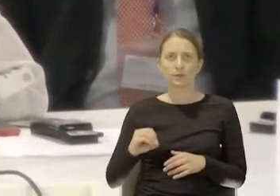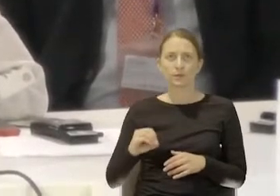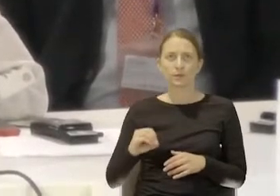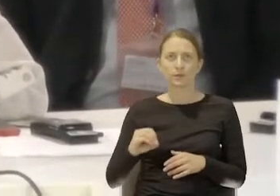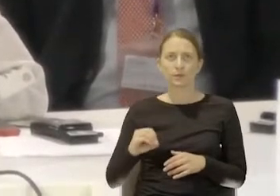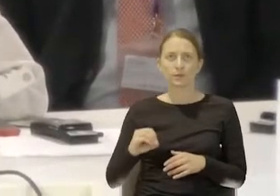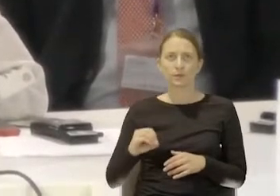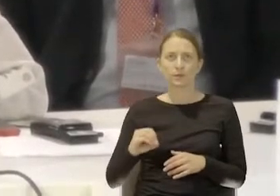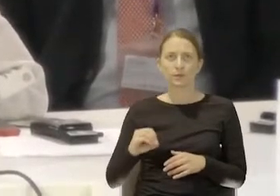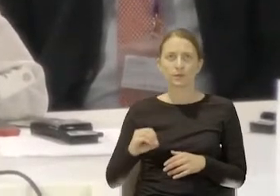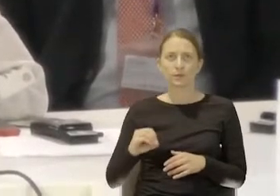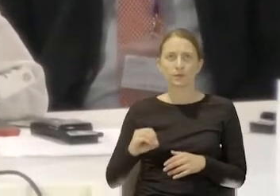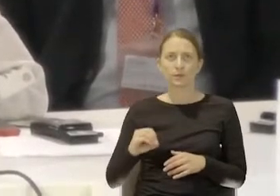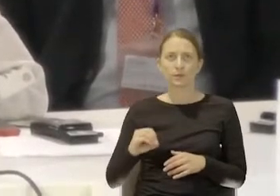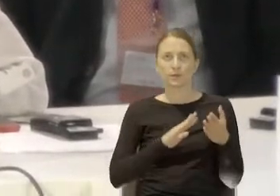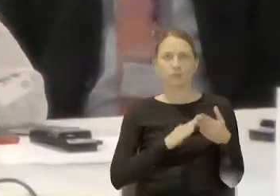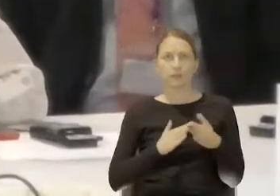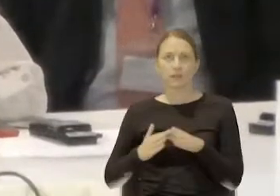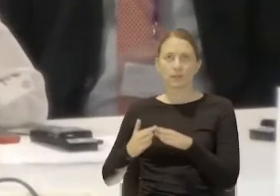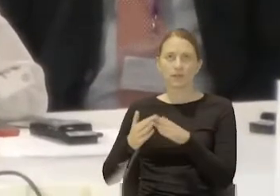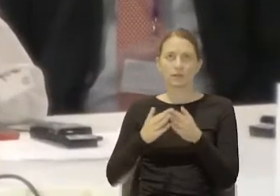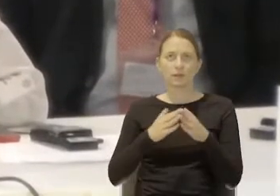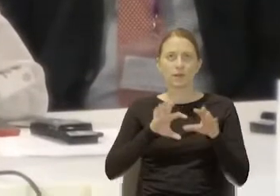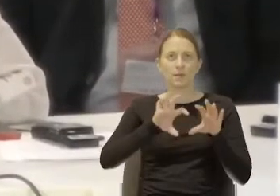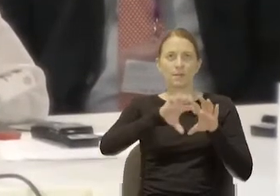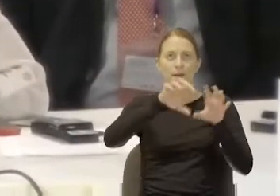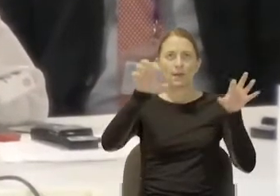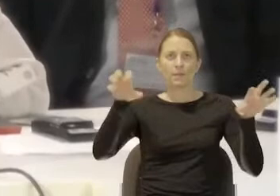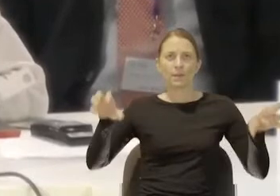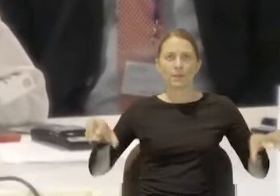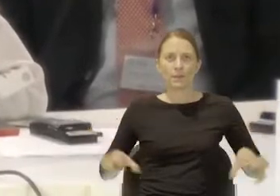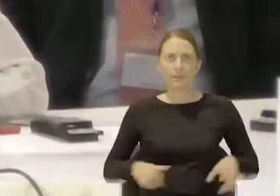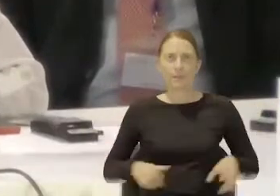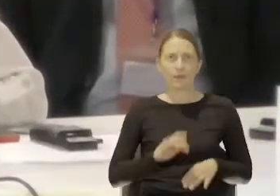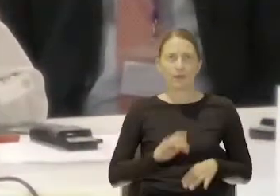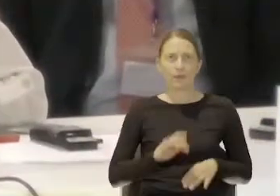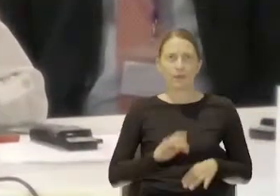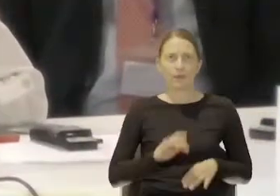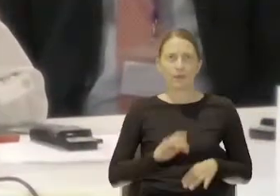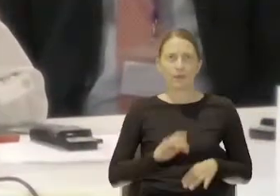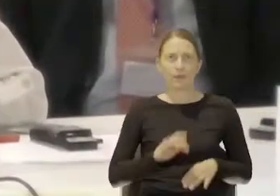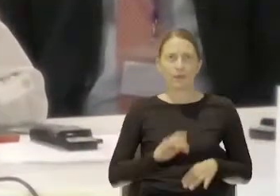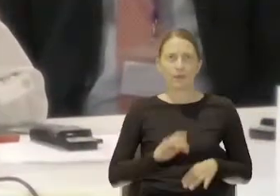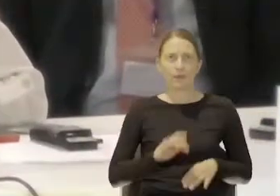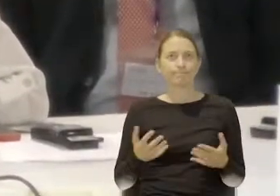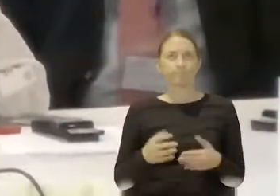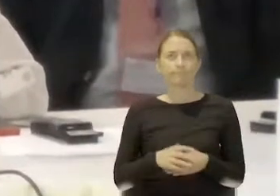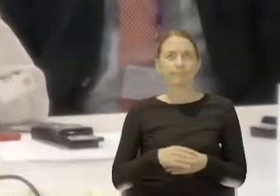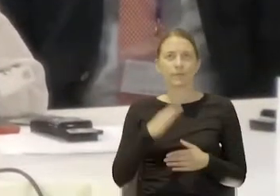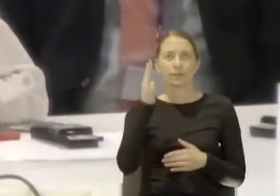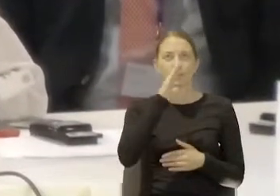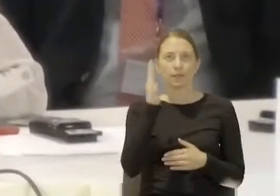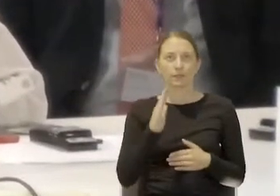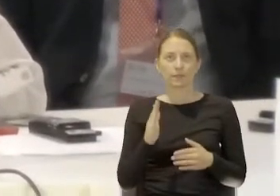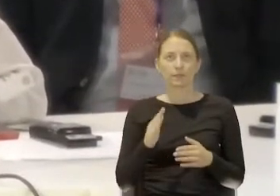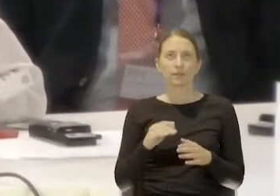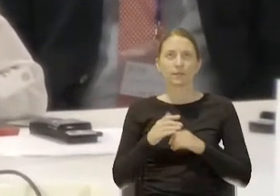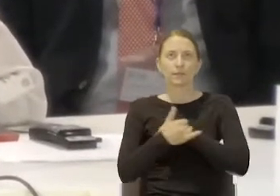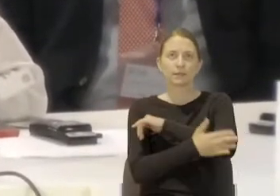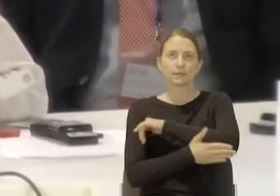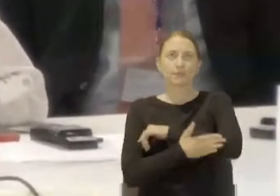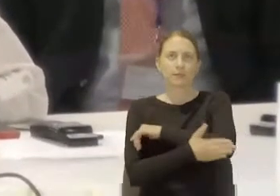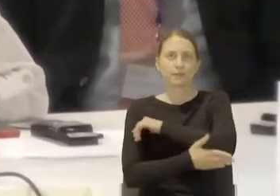half of the Brazilian population lives in less than 3% of the municipalities, and almost 70% of